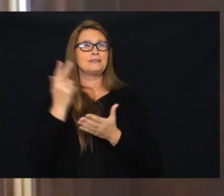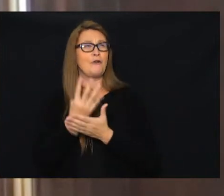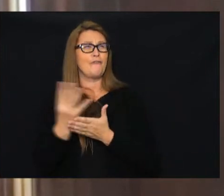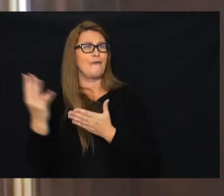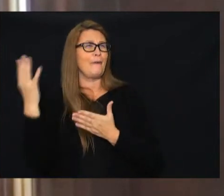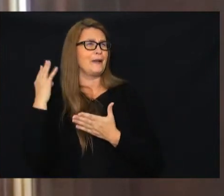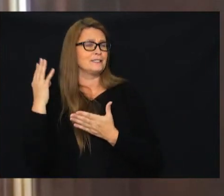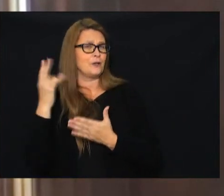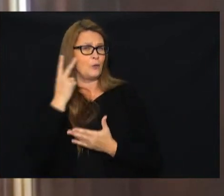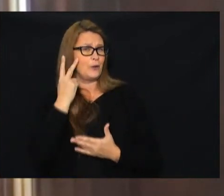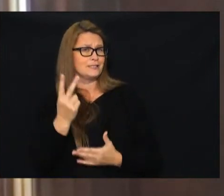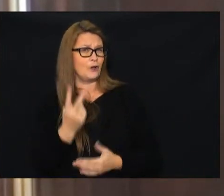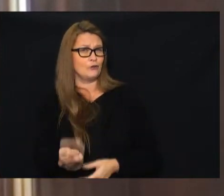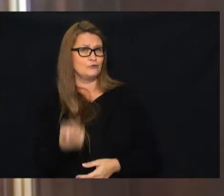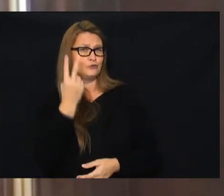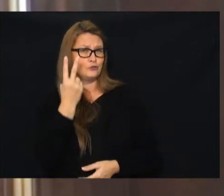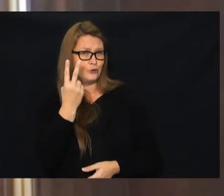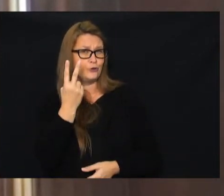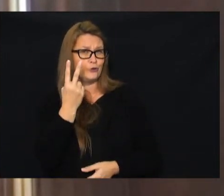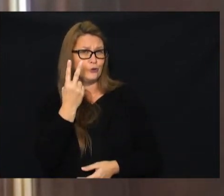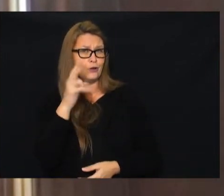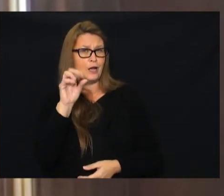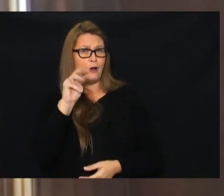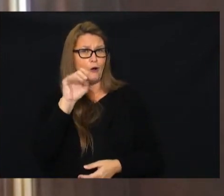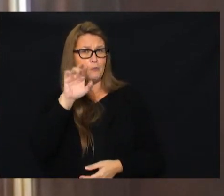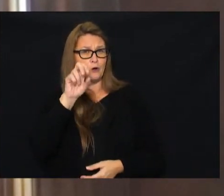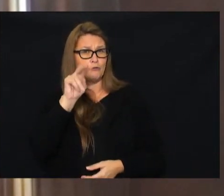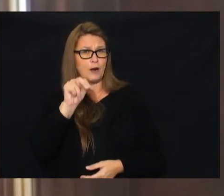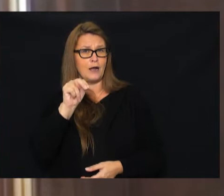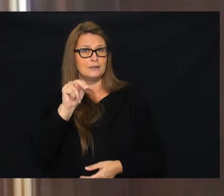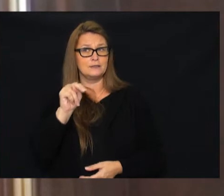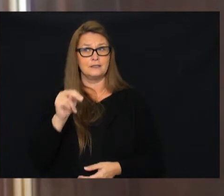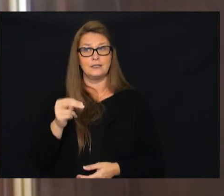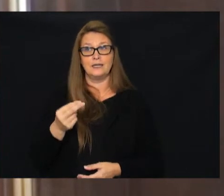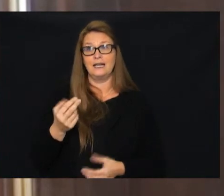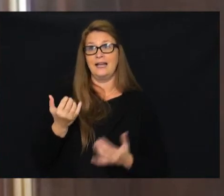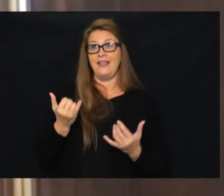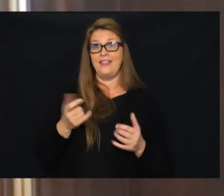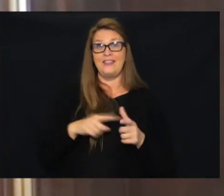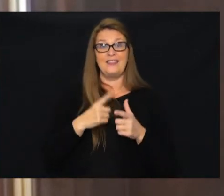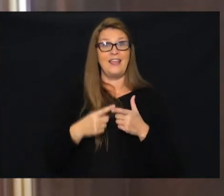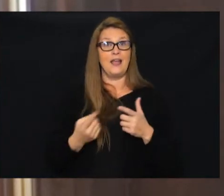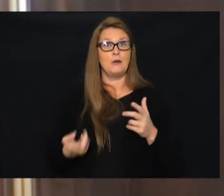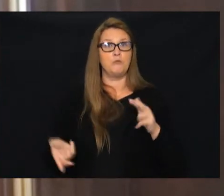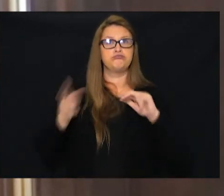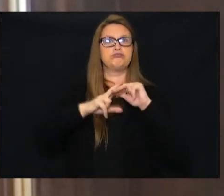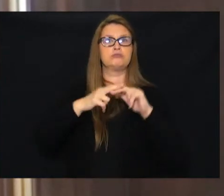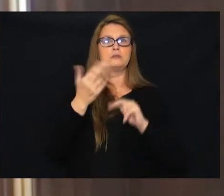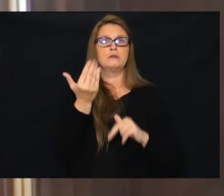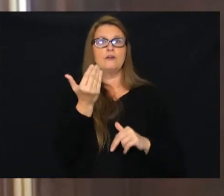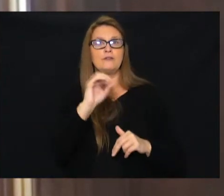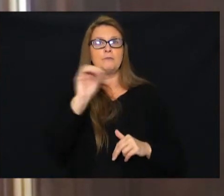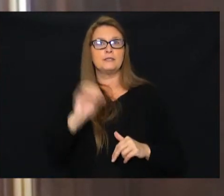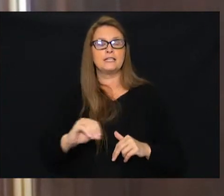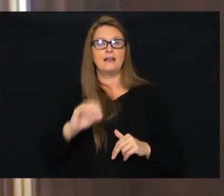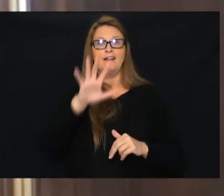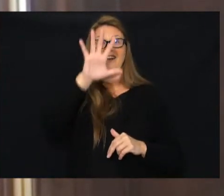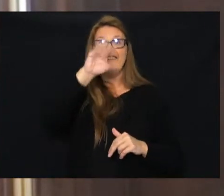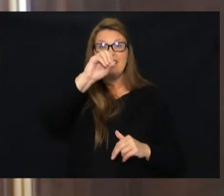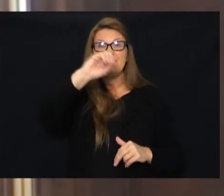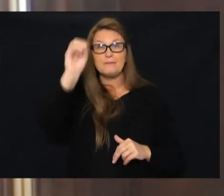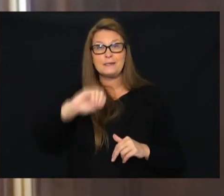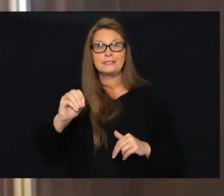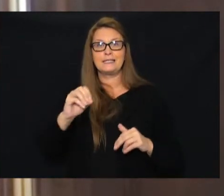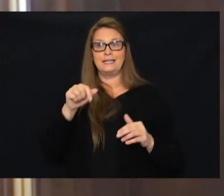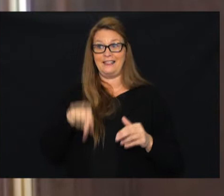saw 2 cases, then we saw about 3%, and then we're up to about 15%, and then we were at 50%, and this last week